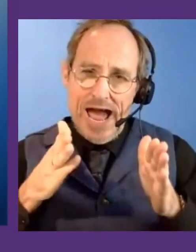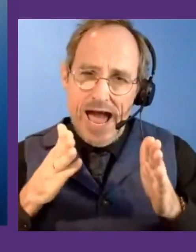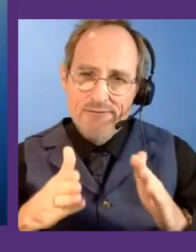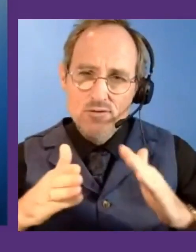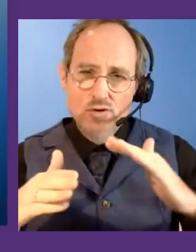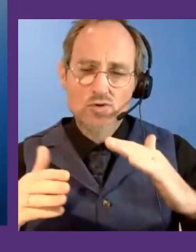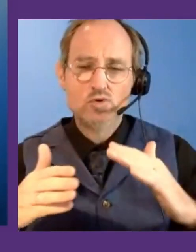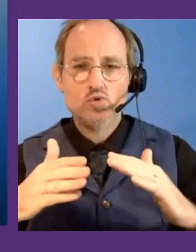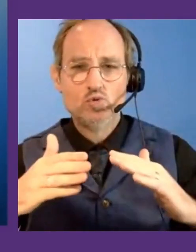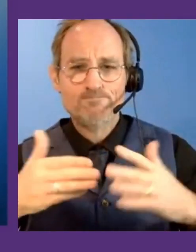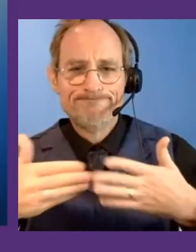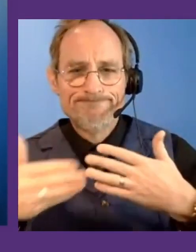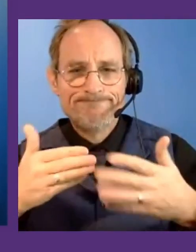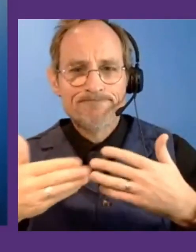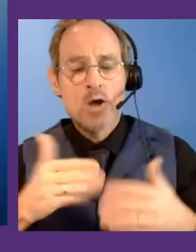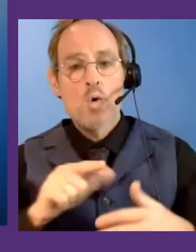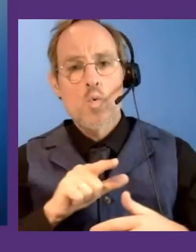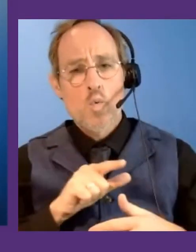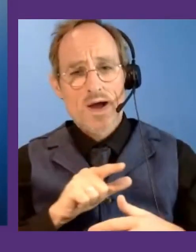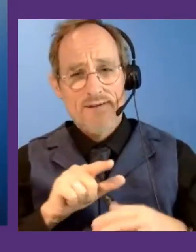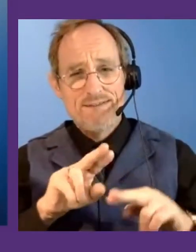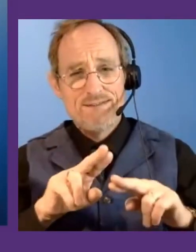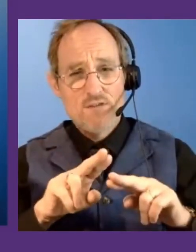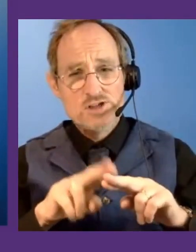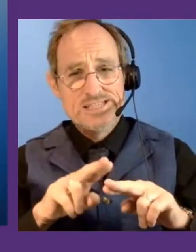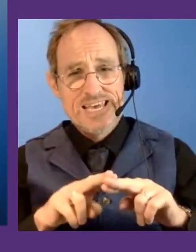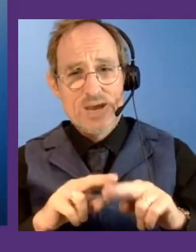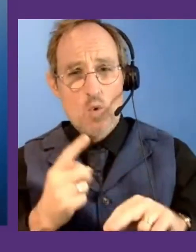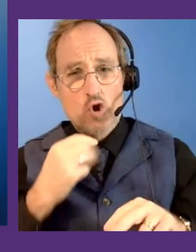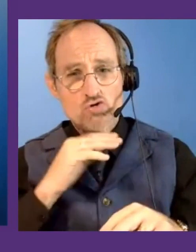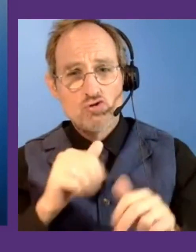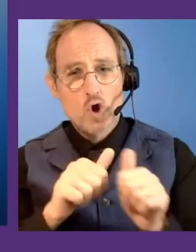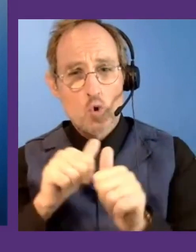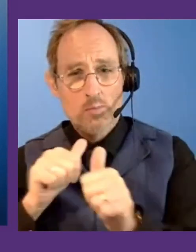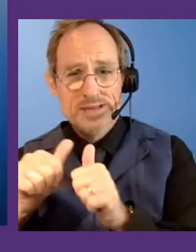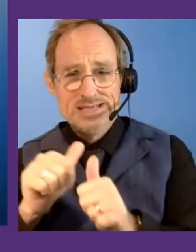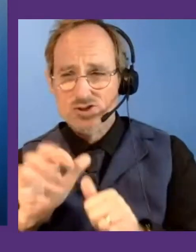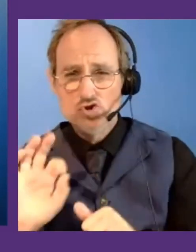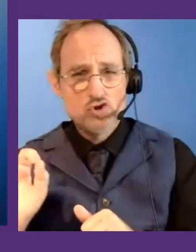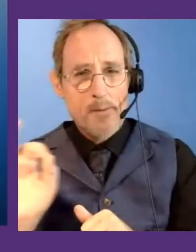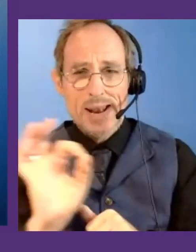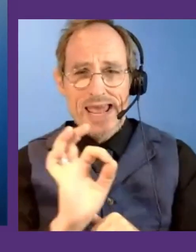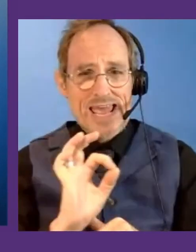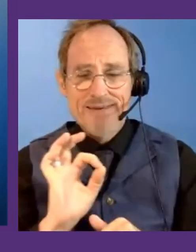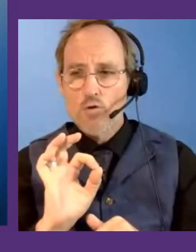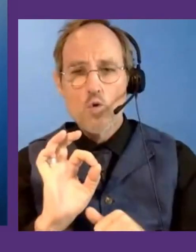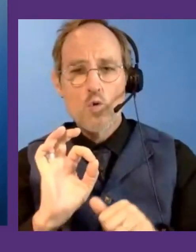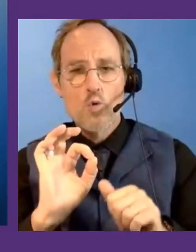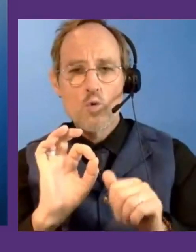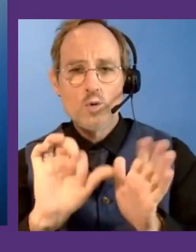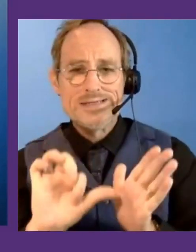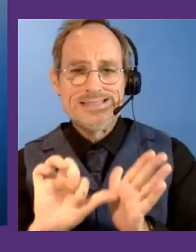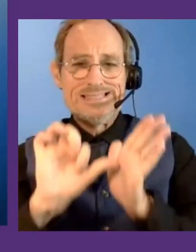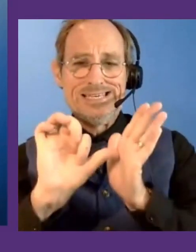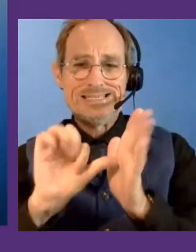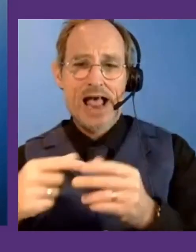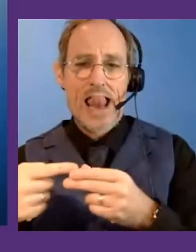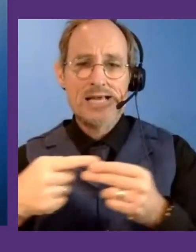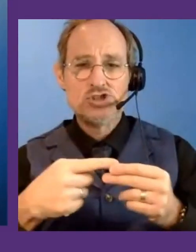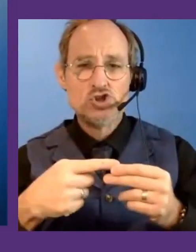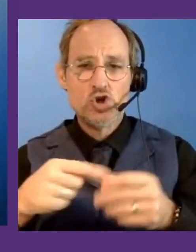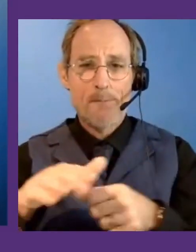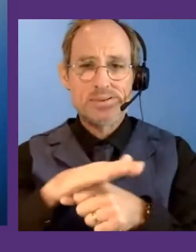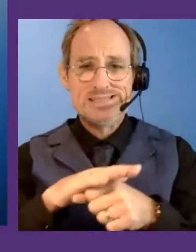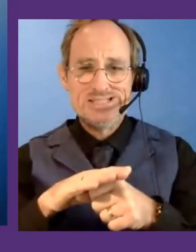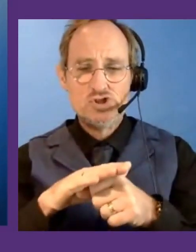can you believe in our FTSE 100 companies, again, there is nobody in a senior leadership position above who's